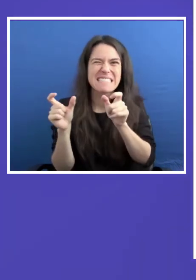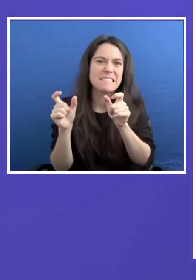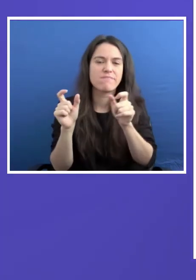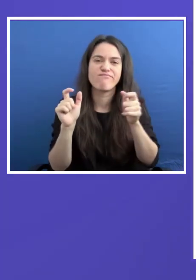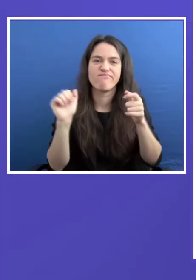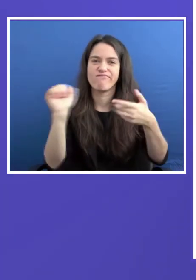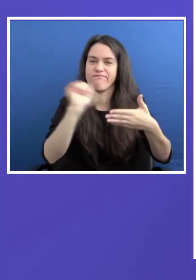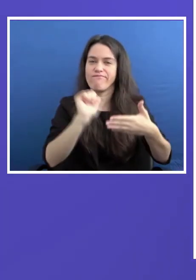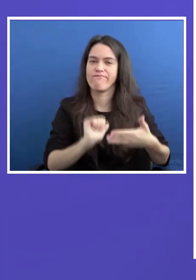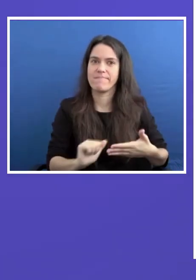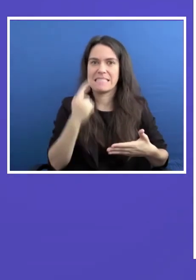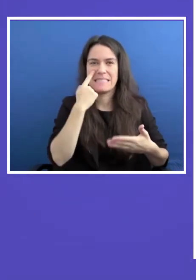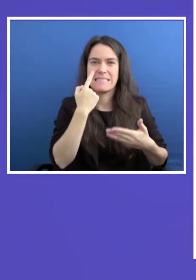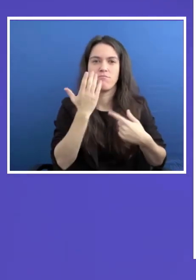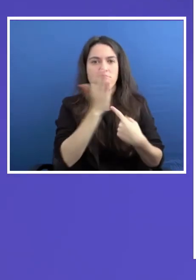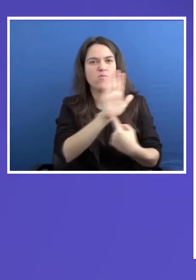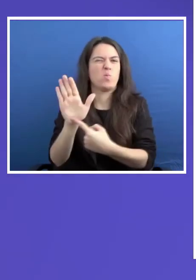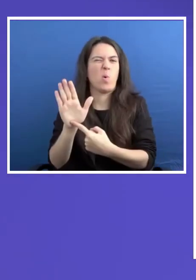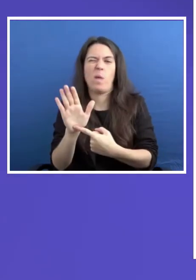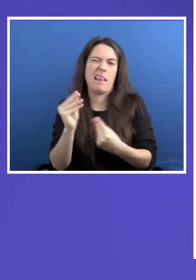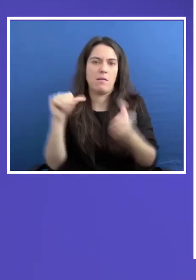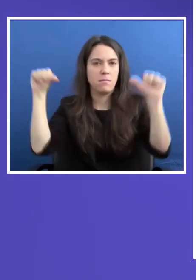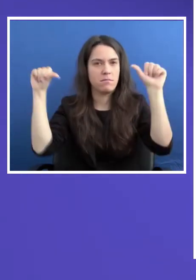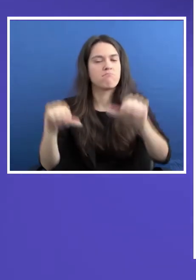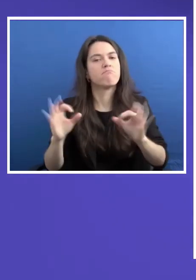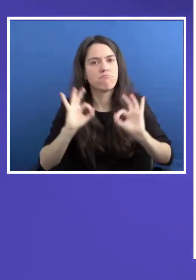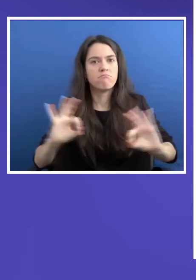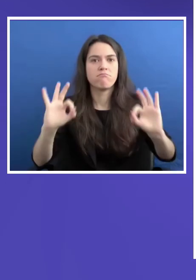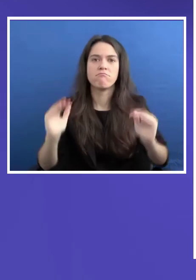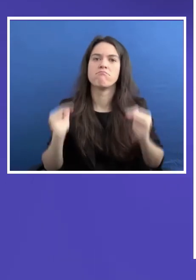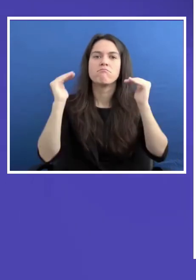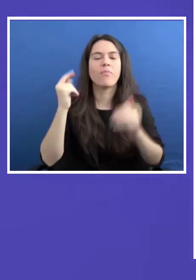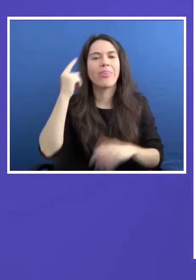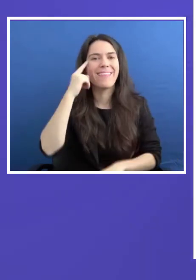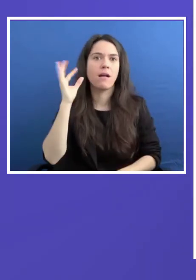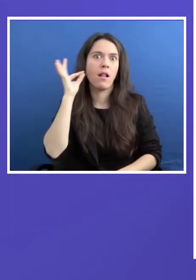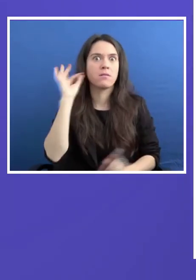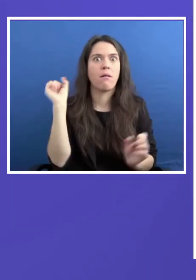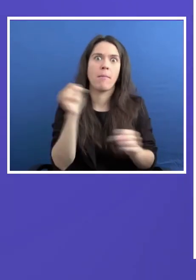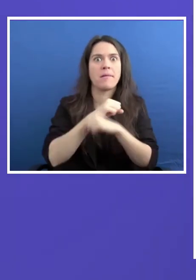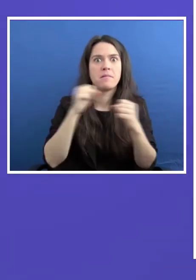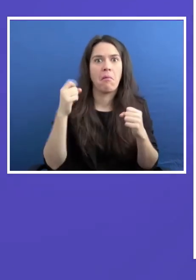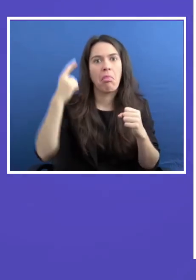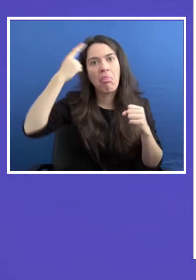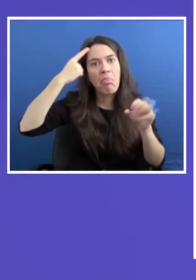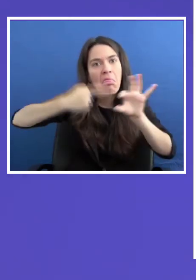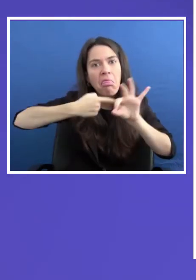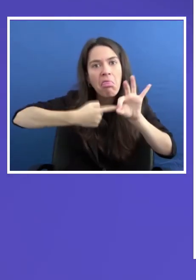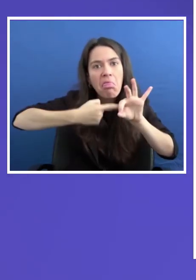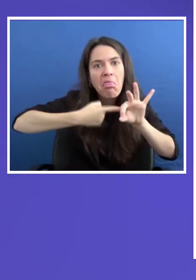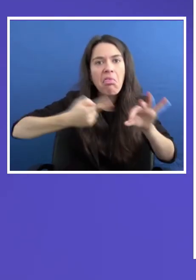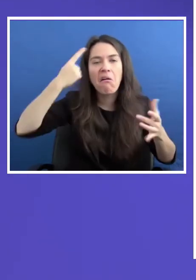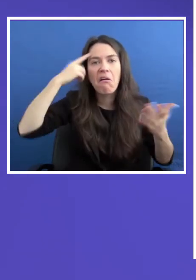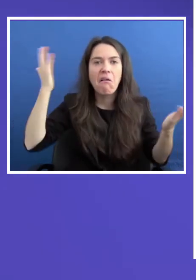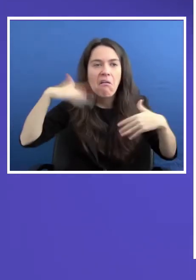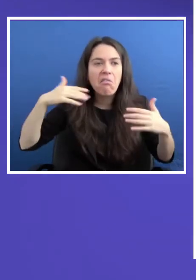the viewer that ladies are not able to make decisions or are different from men. So it is